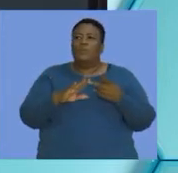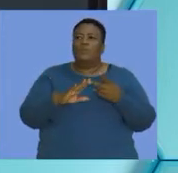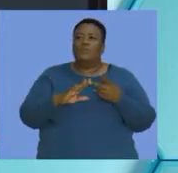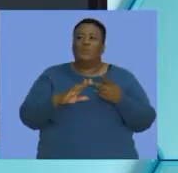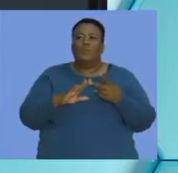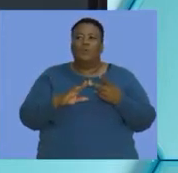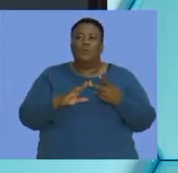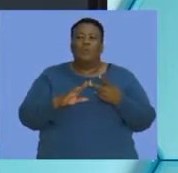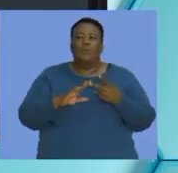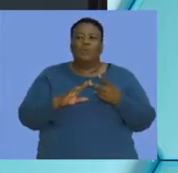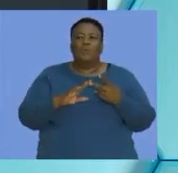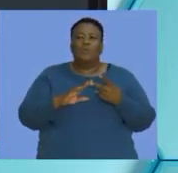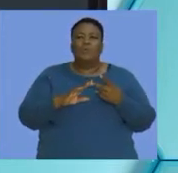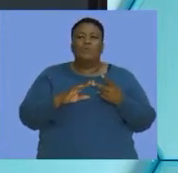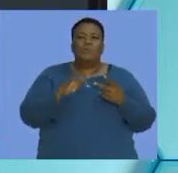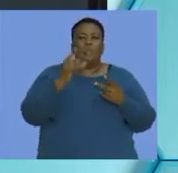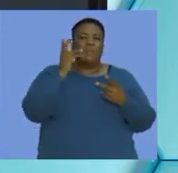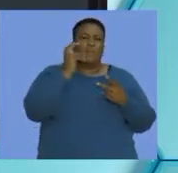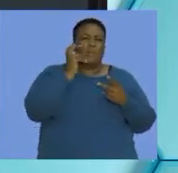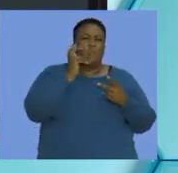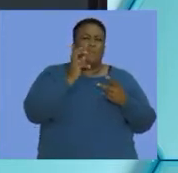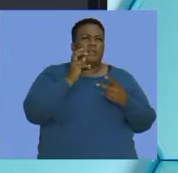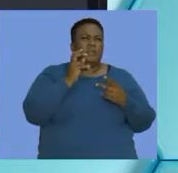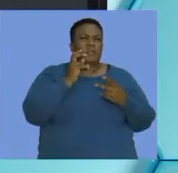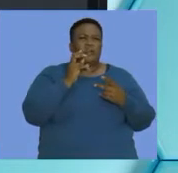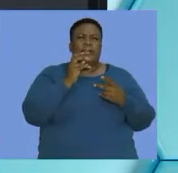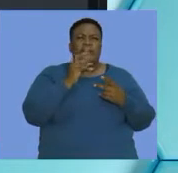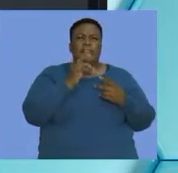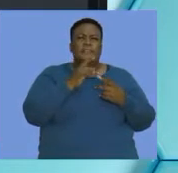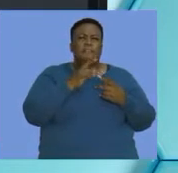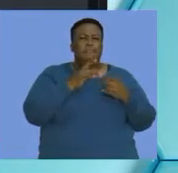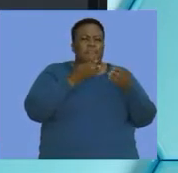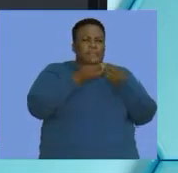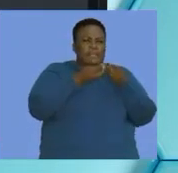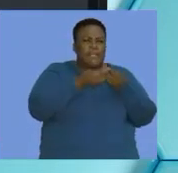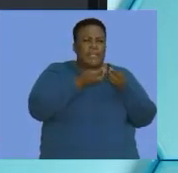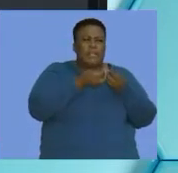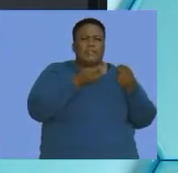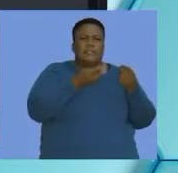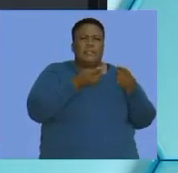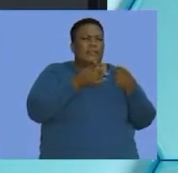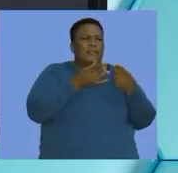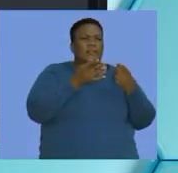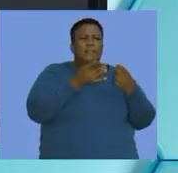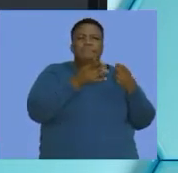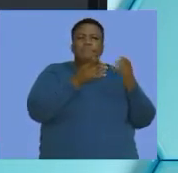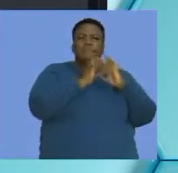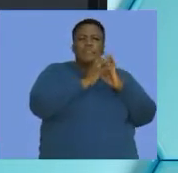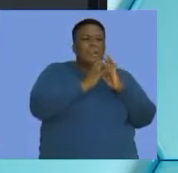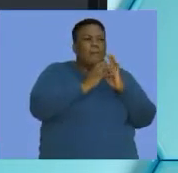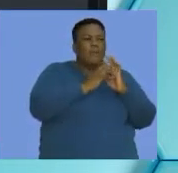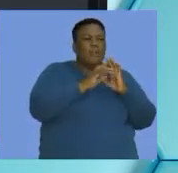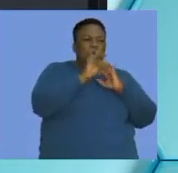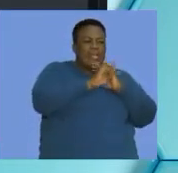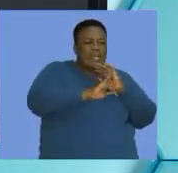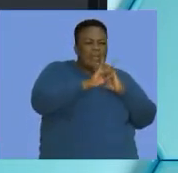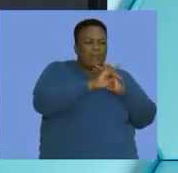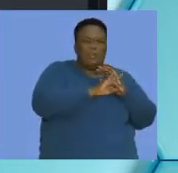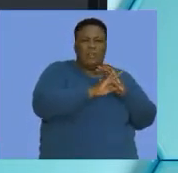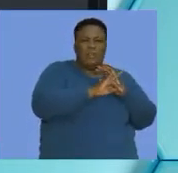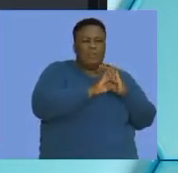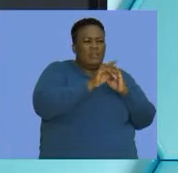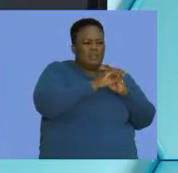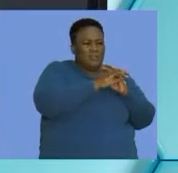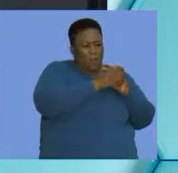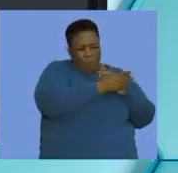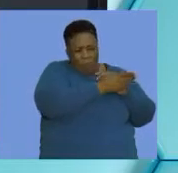becoming endangered. We've heard of, sadly, the extinction of species gradually over time. Have we ever wondered what this